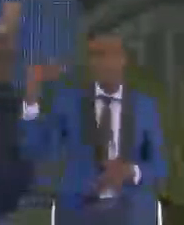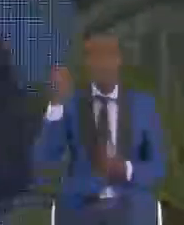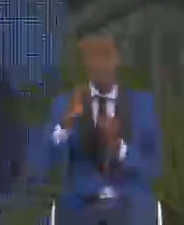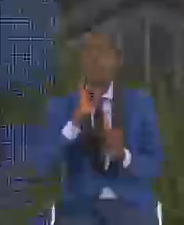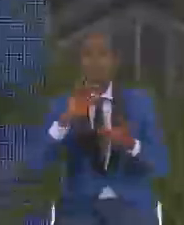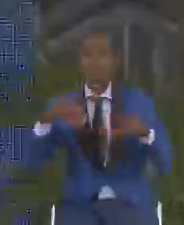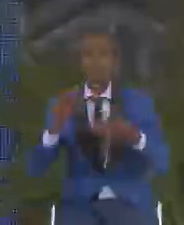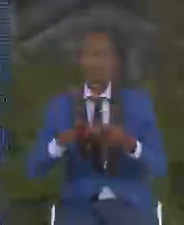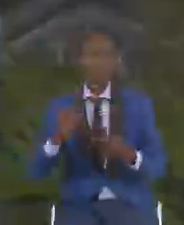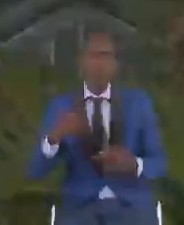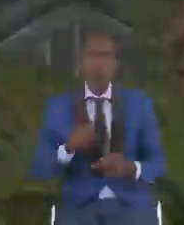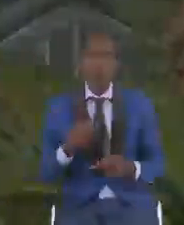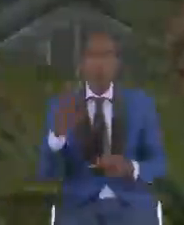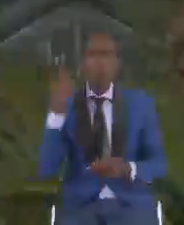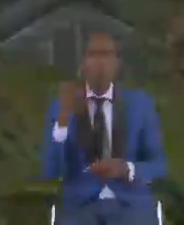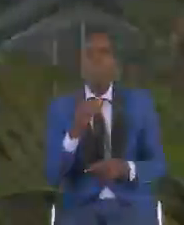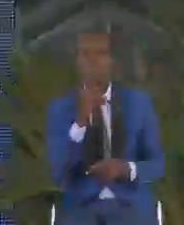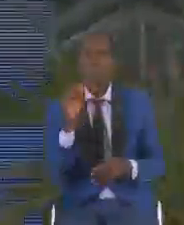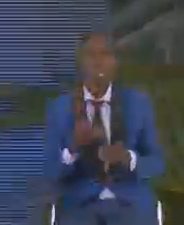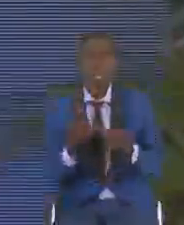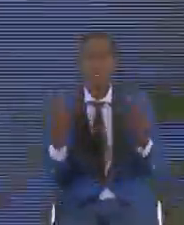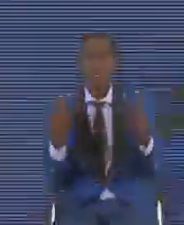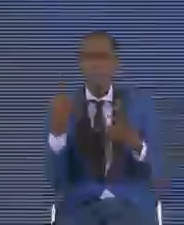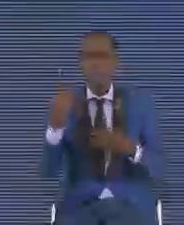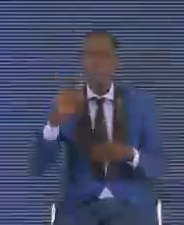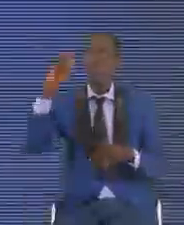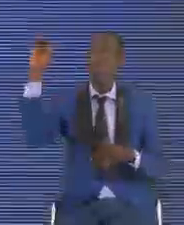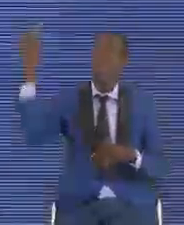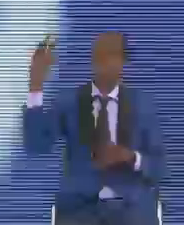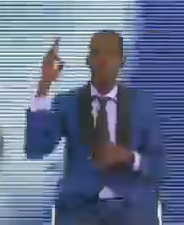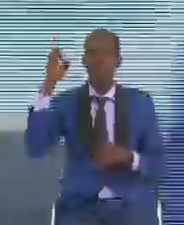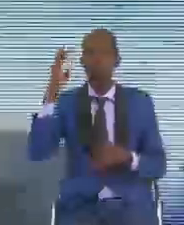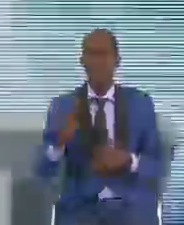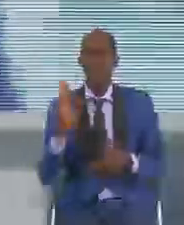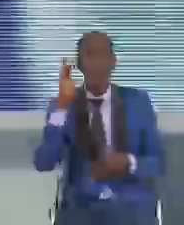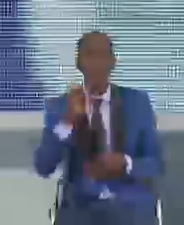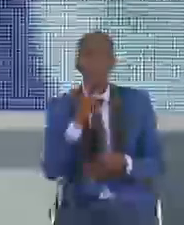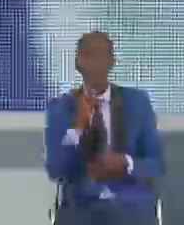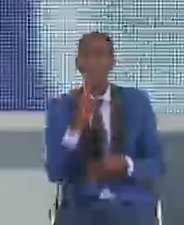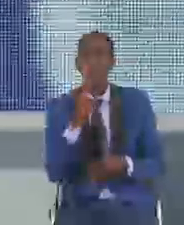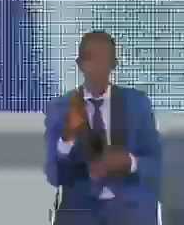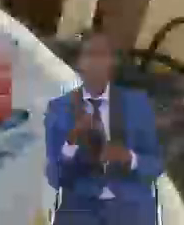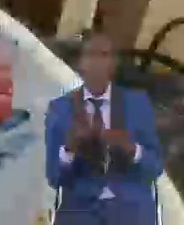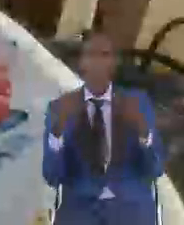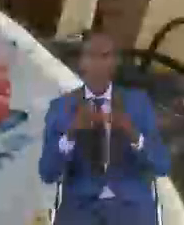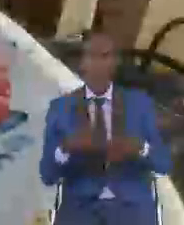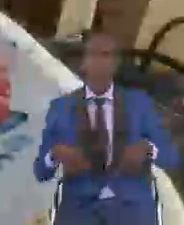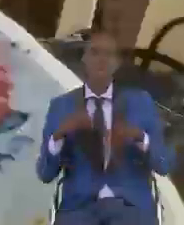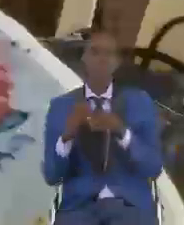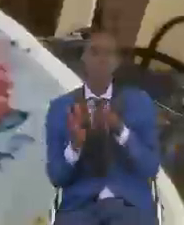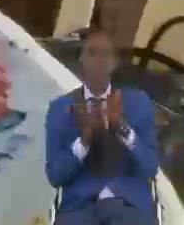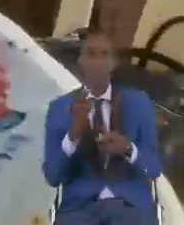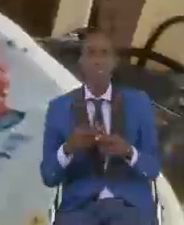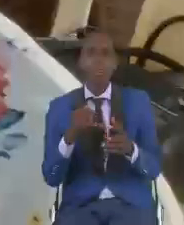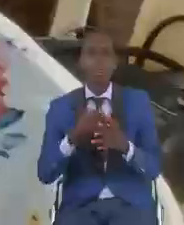me, was not in vain. The grace of God in your life will not be in vain. It will work